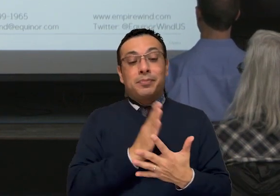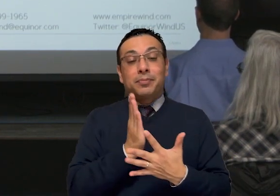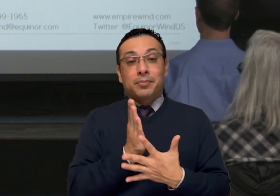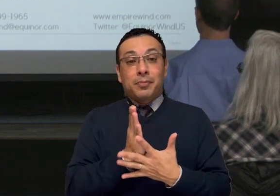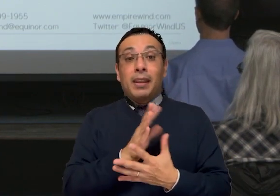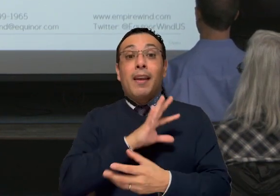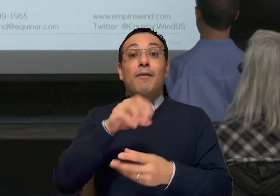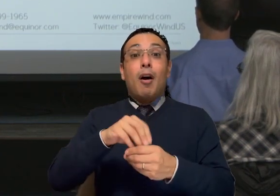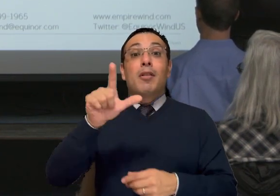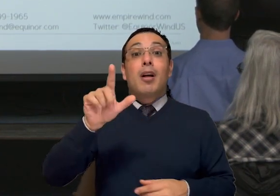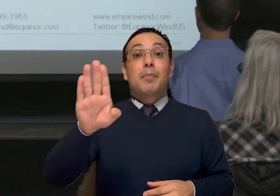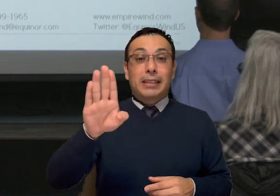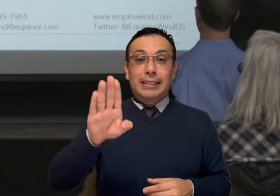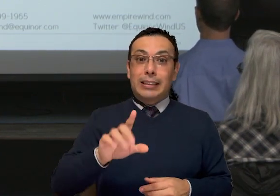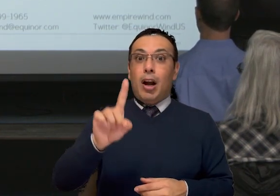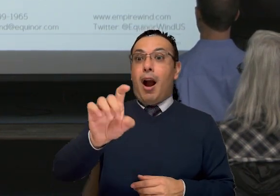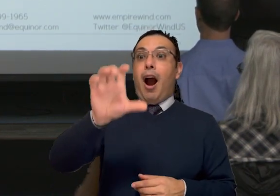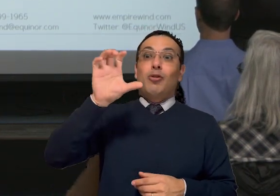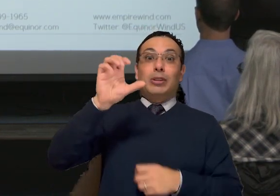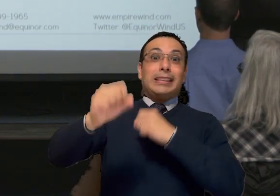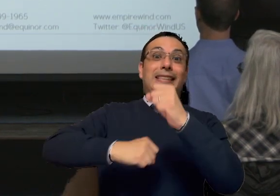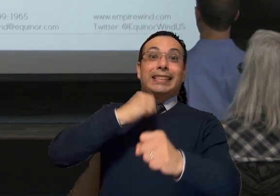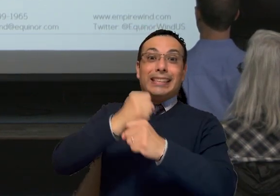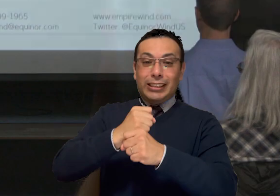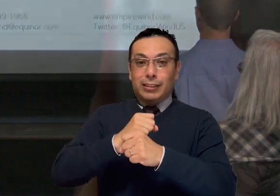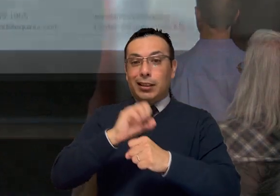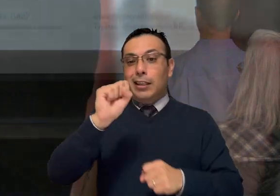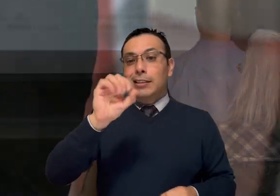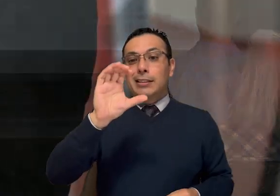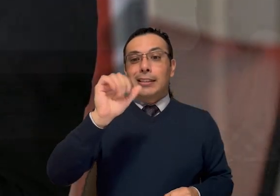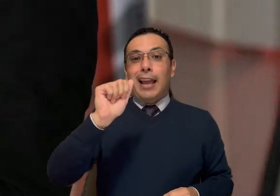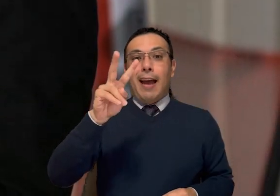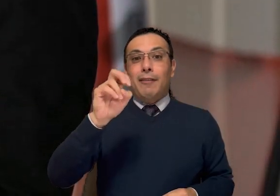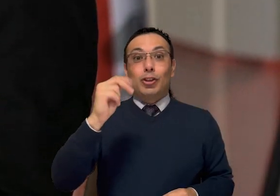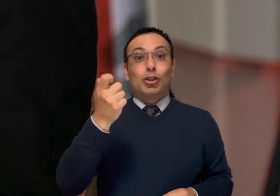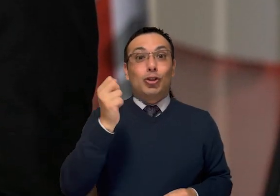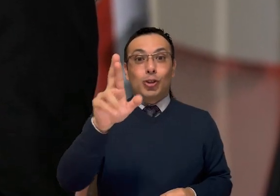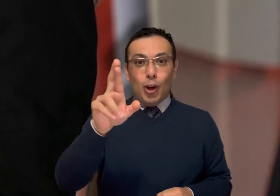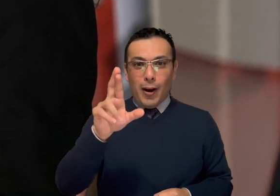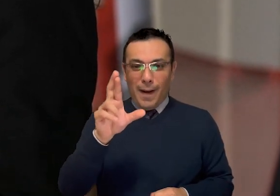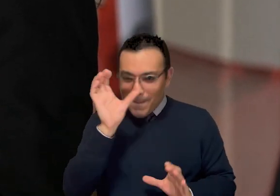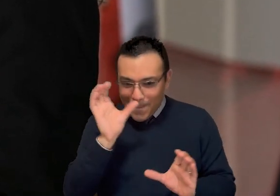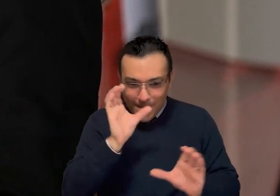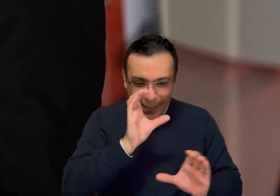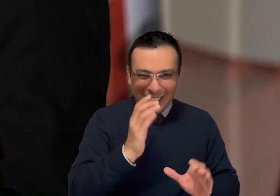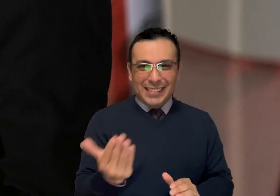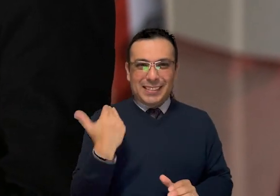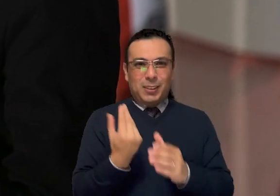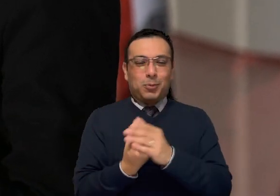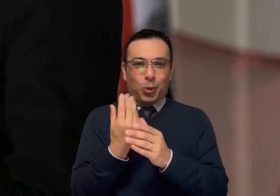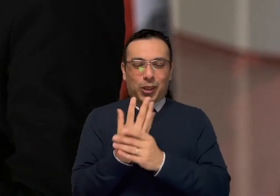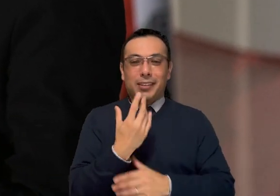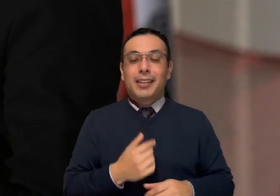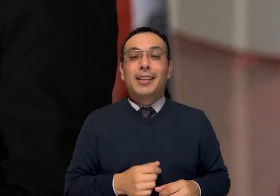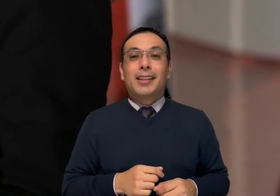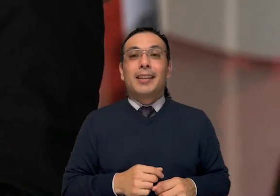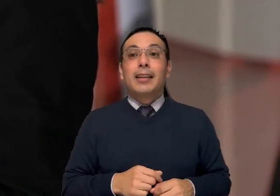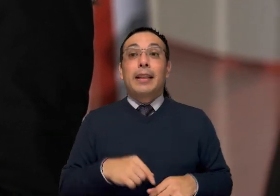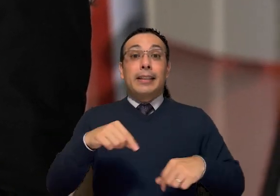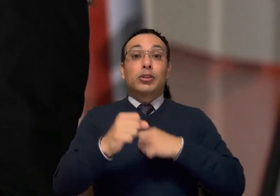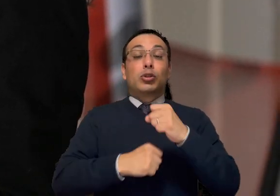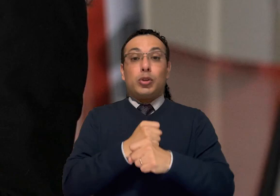Hunt last spring. This year, we were a sponsor of the 24th Annual Fall